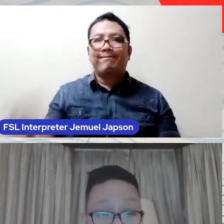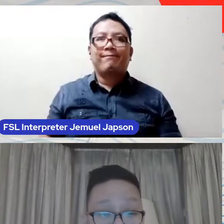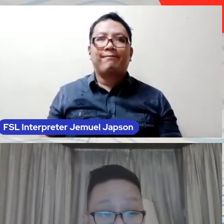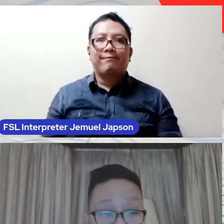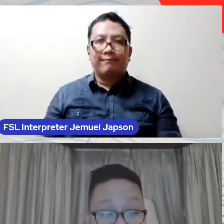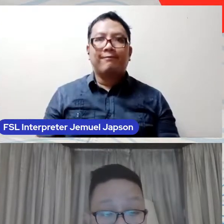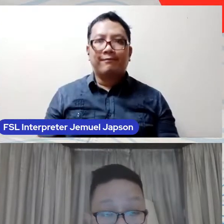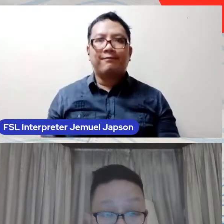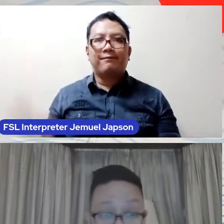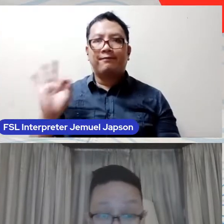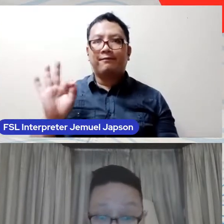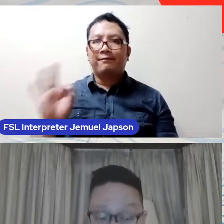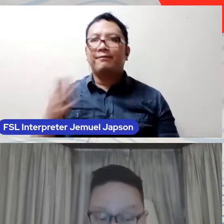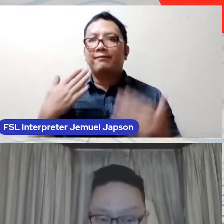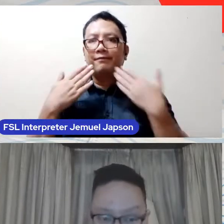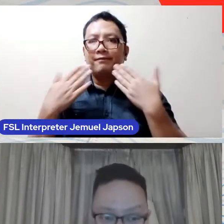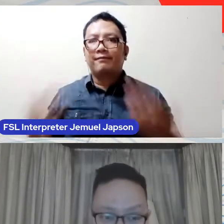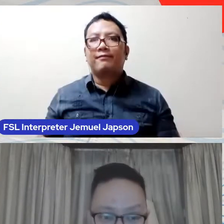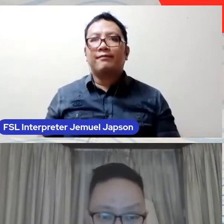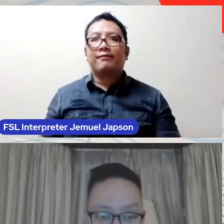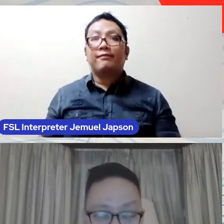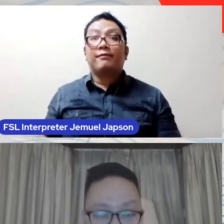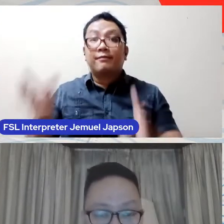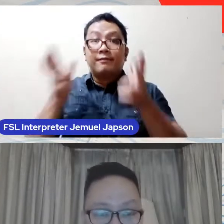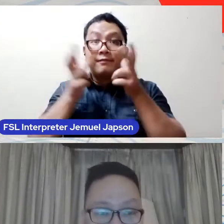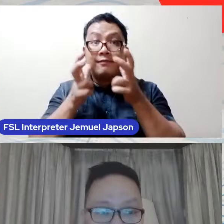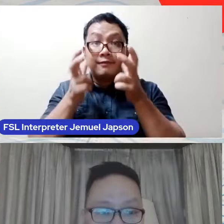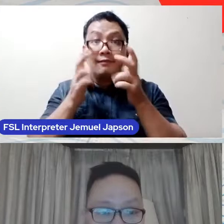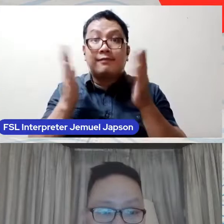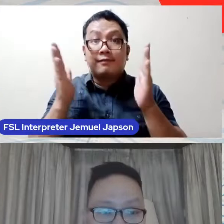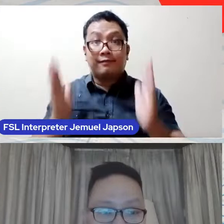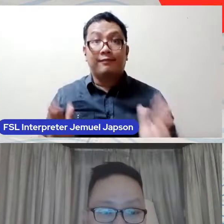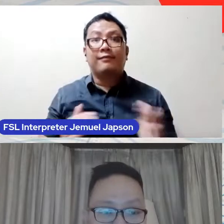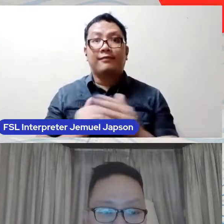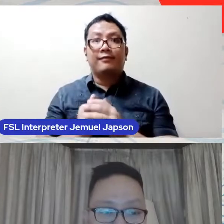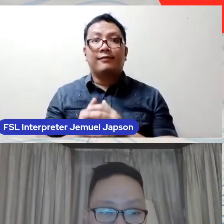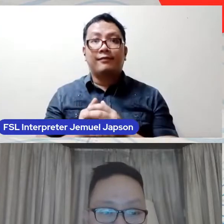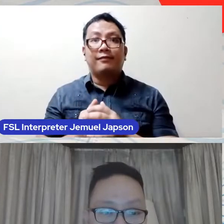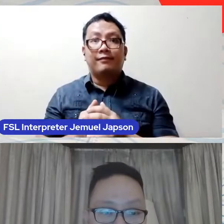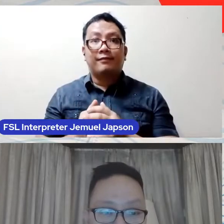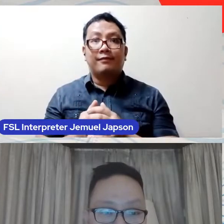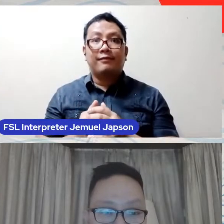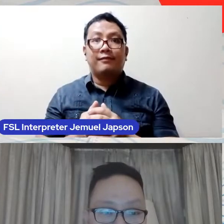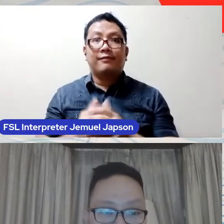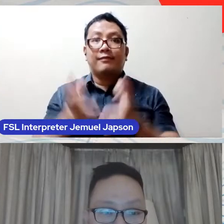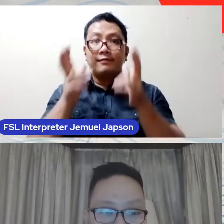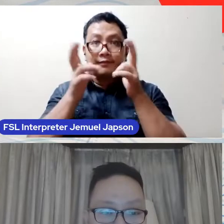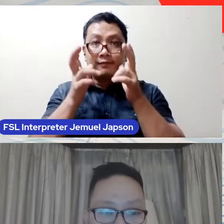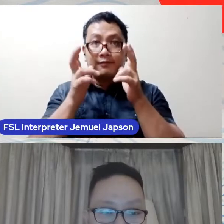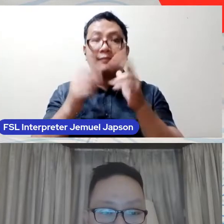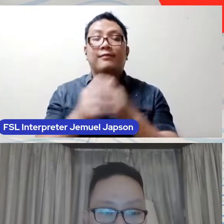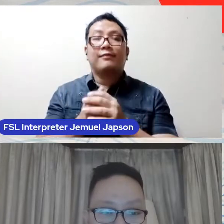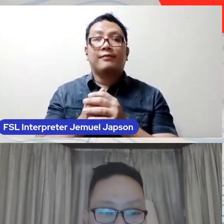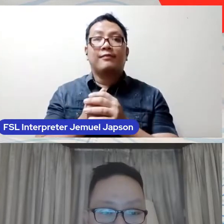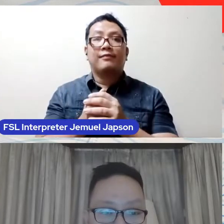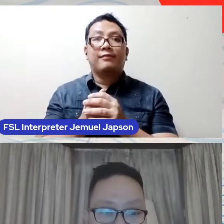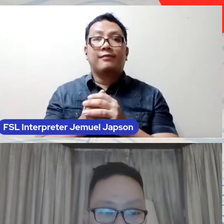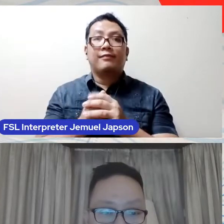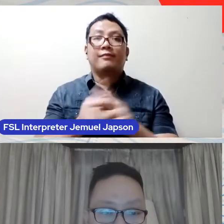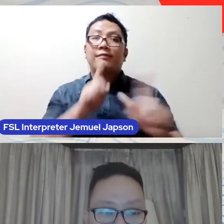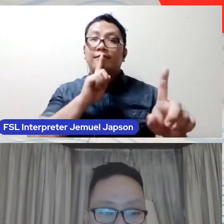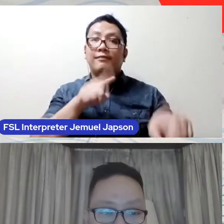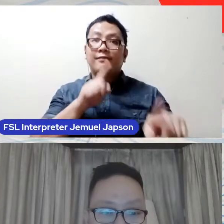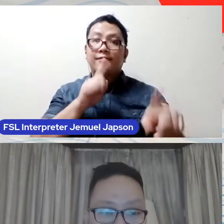Okay, sir. So ayan, to our listeners, we've listened to the answers of